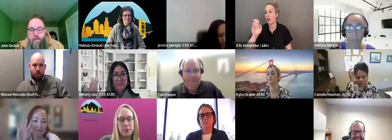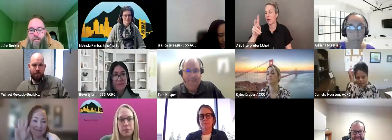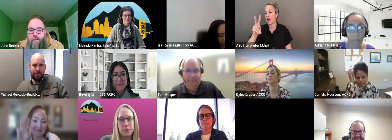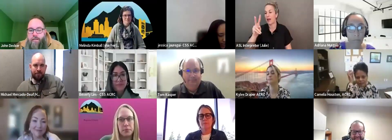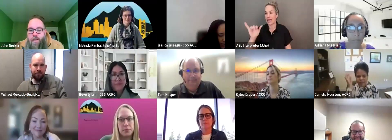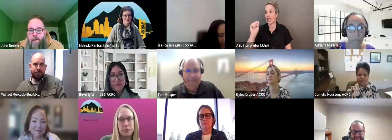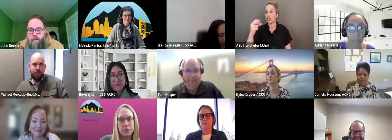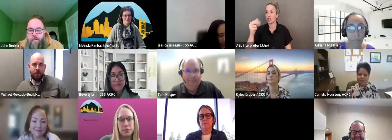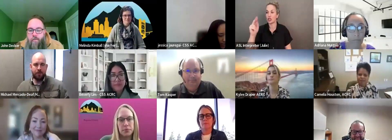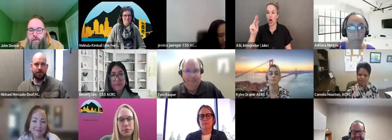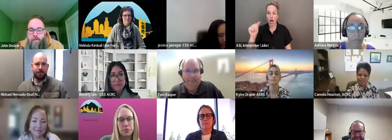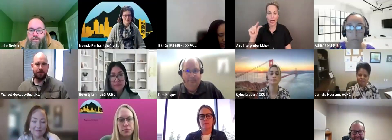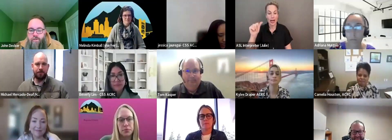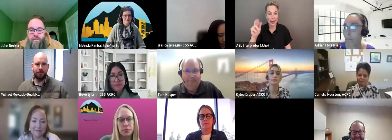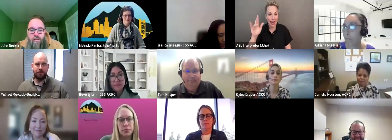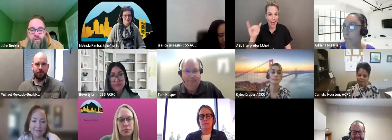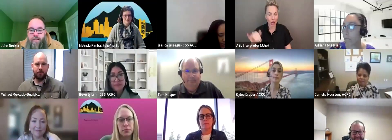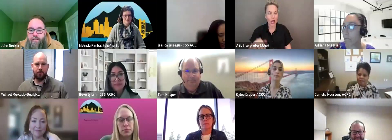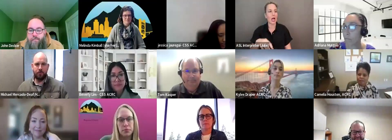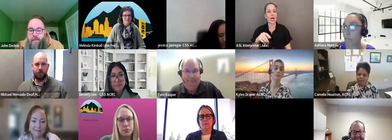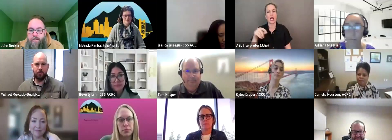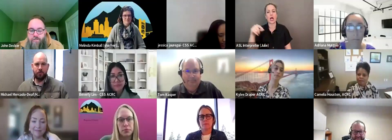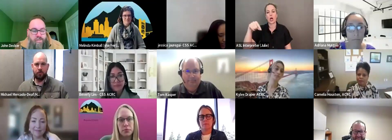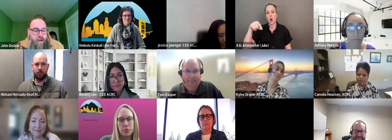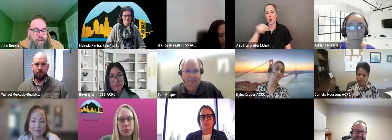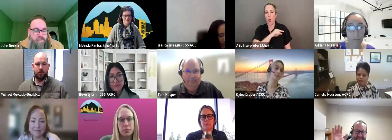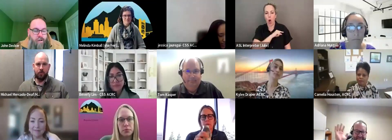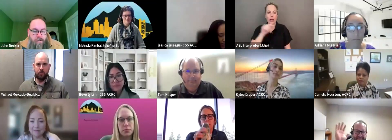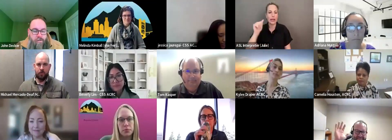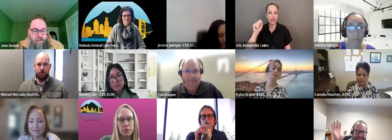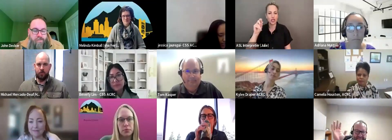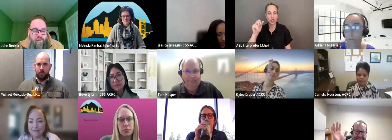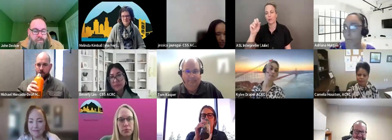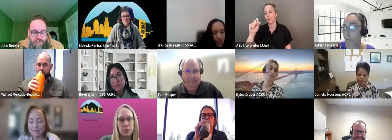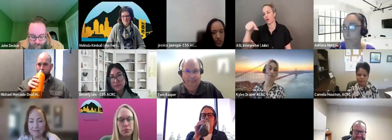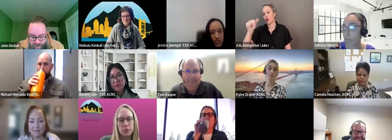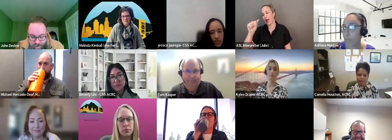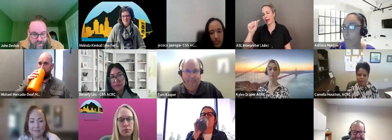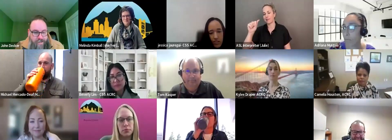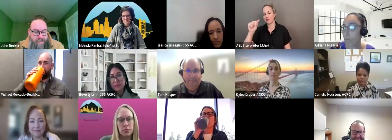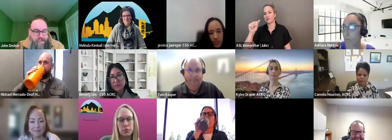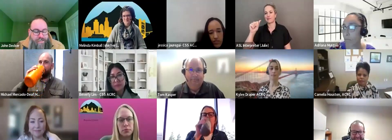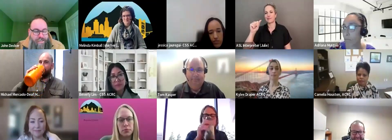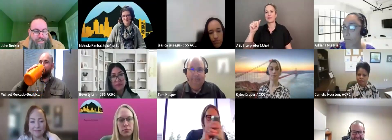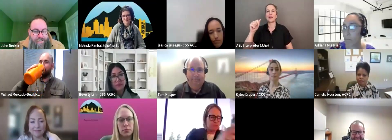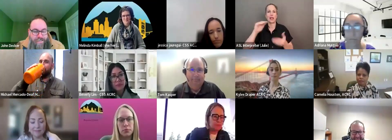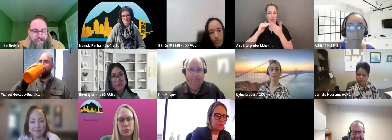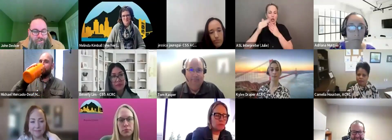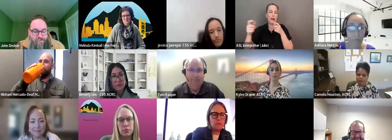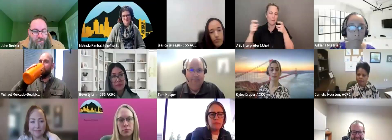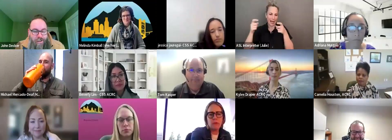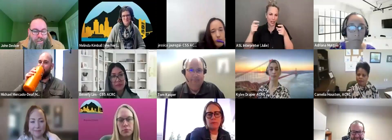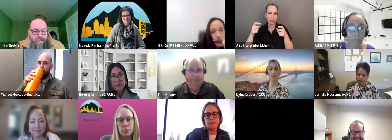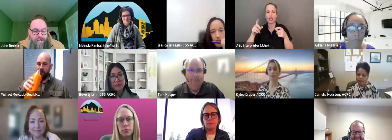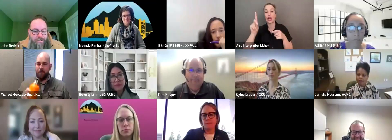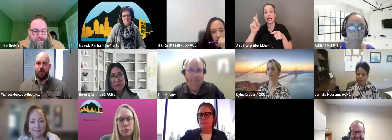Gary as well. See our Quality Assurance and Compliance Manager, Scott, is on. Community Services Specialist Denise is